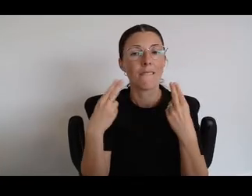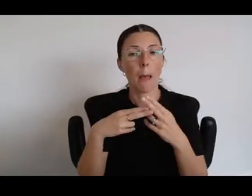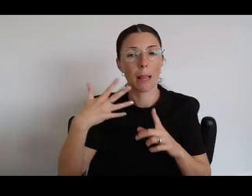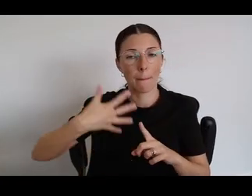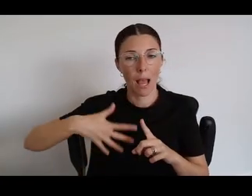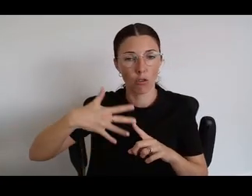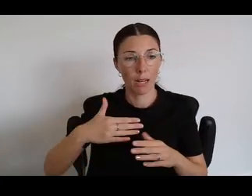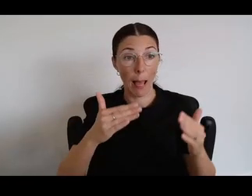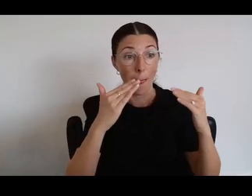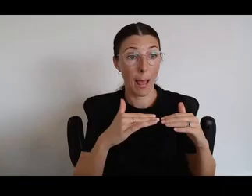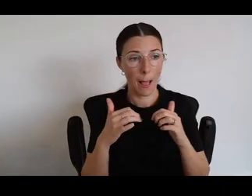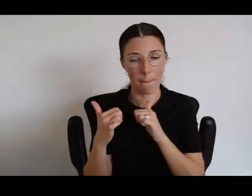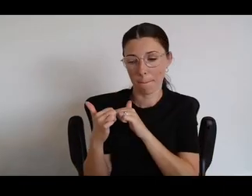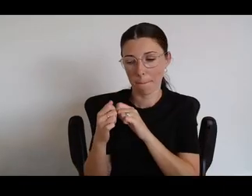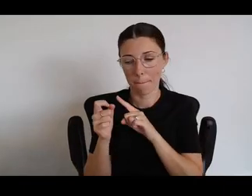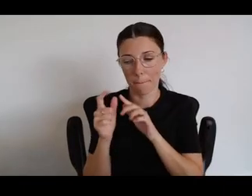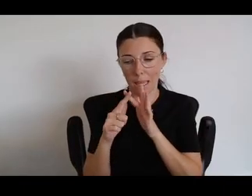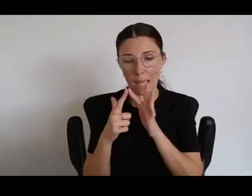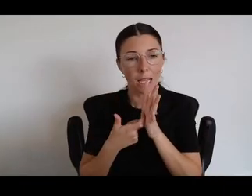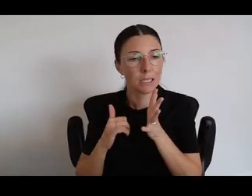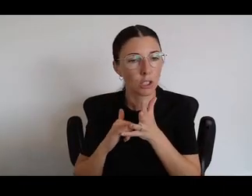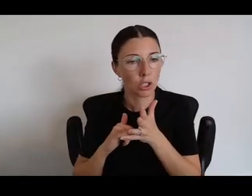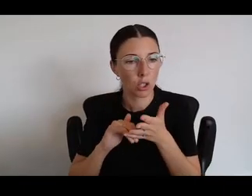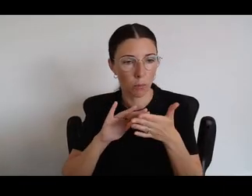and technology. When I went to school, technology meant radio